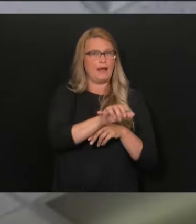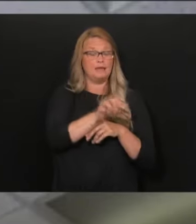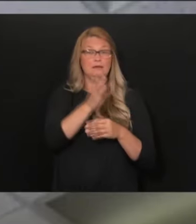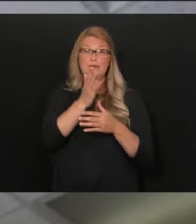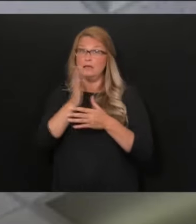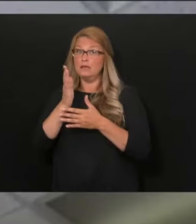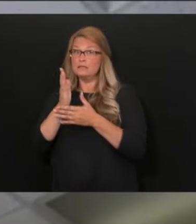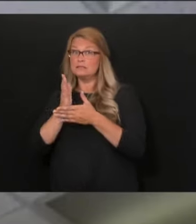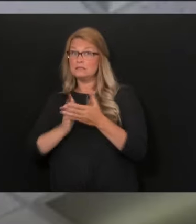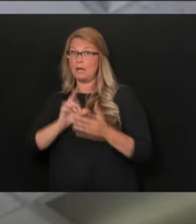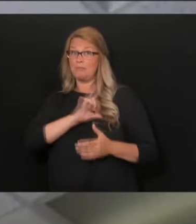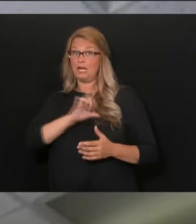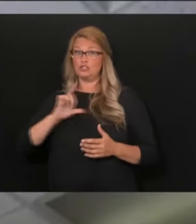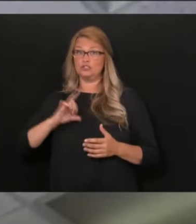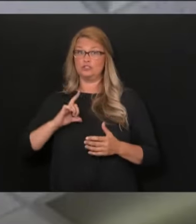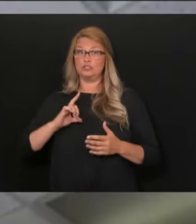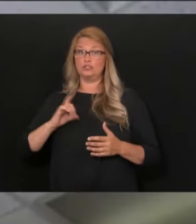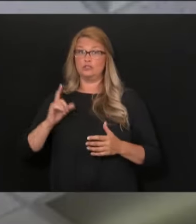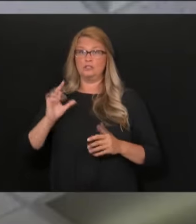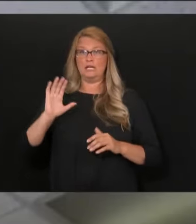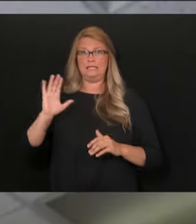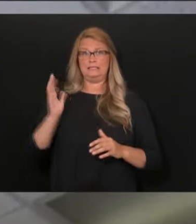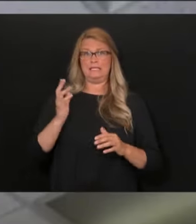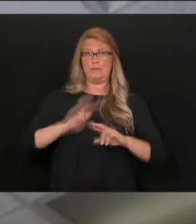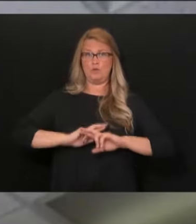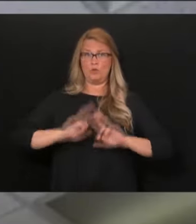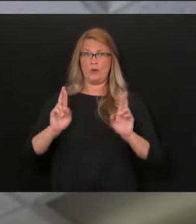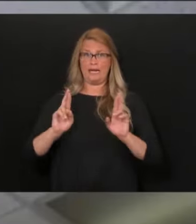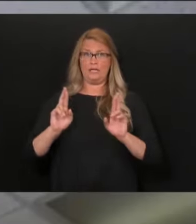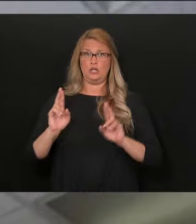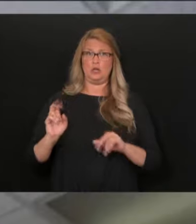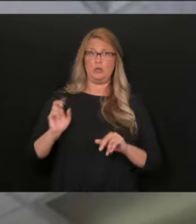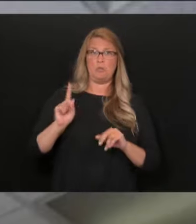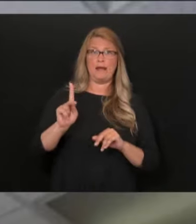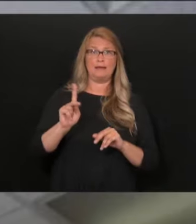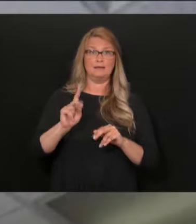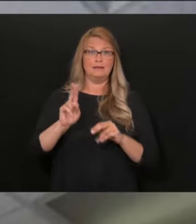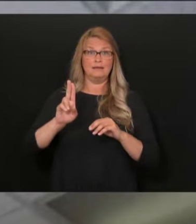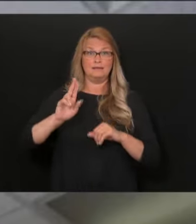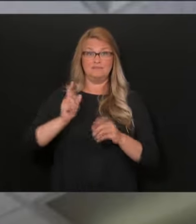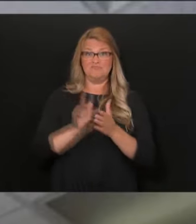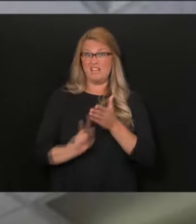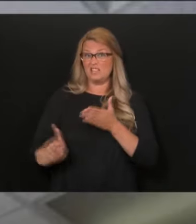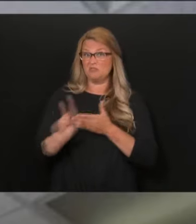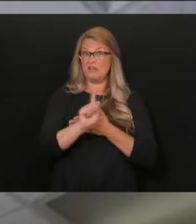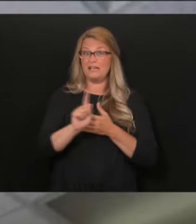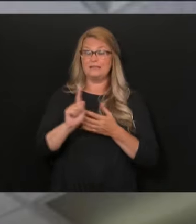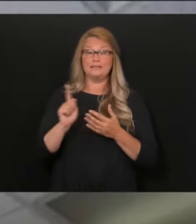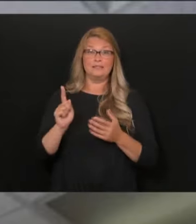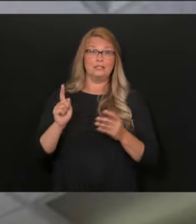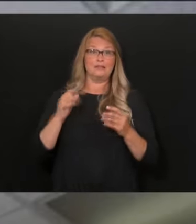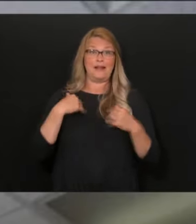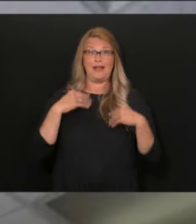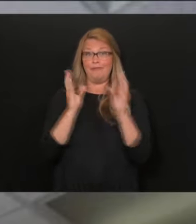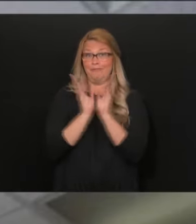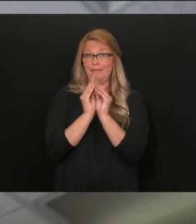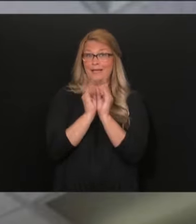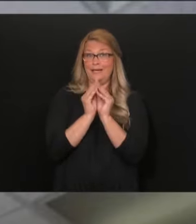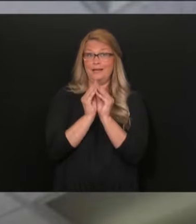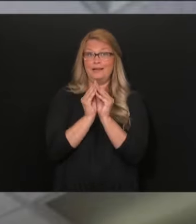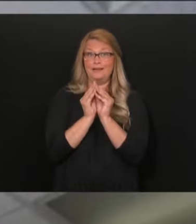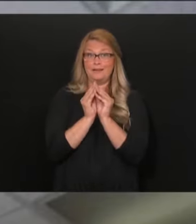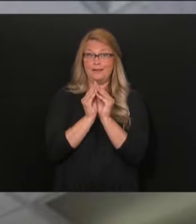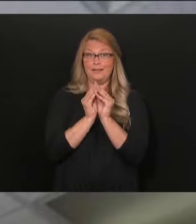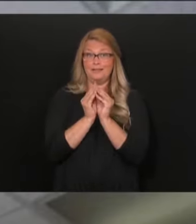they are standing at the ready to come in next week, possibly to allocate some money or do